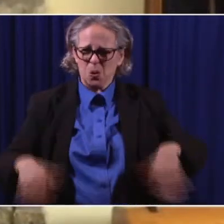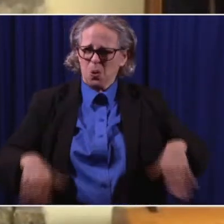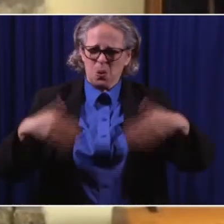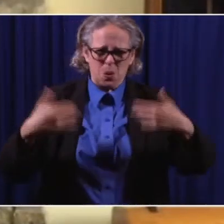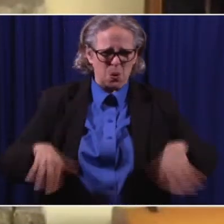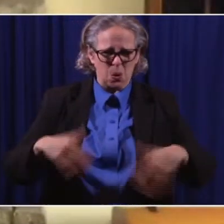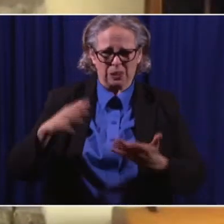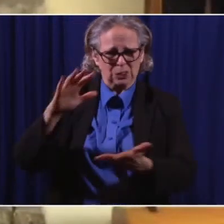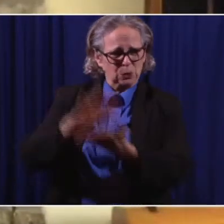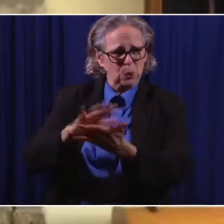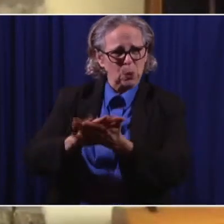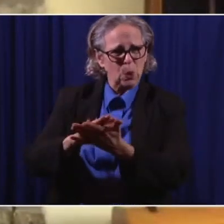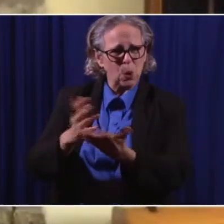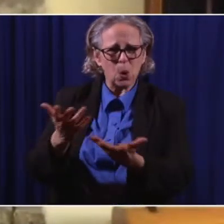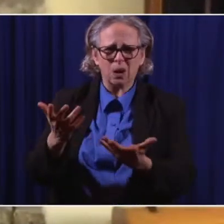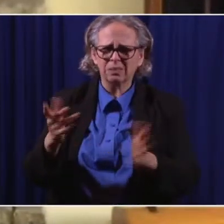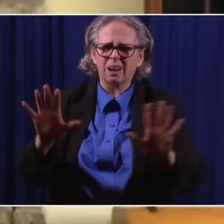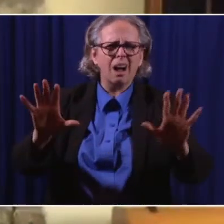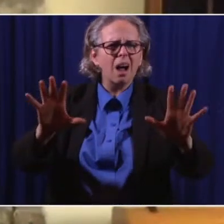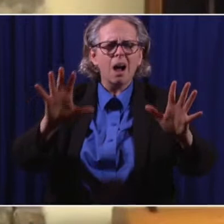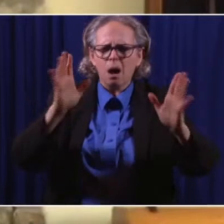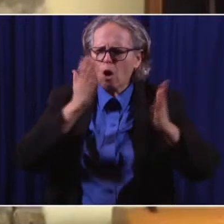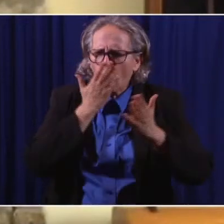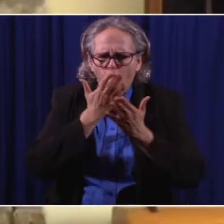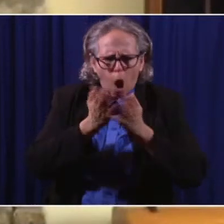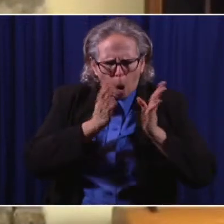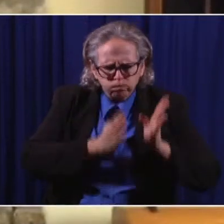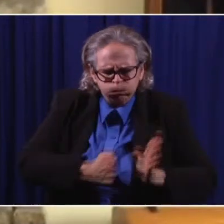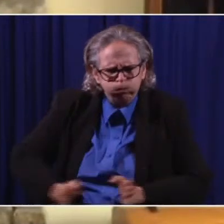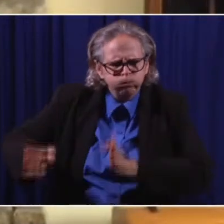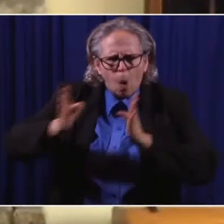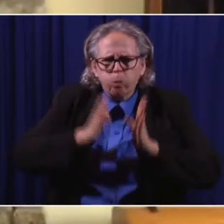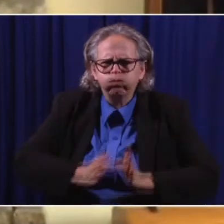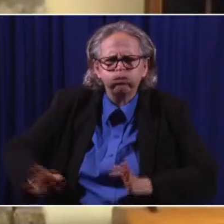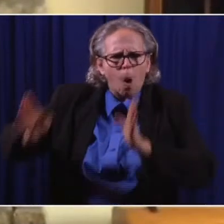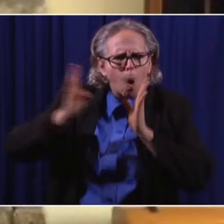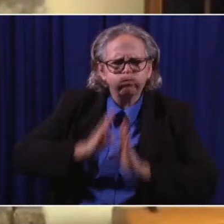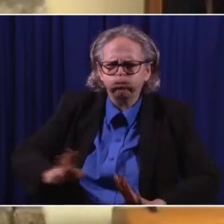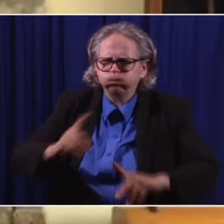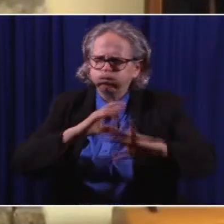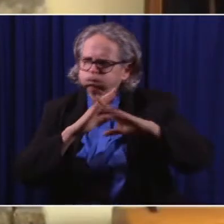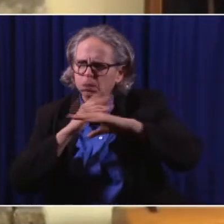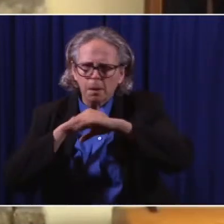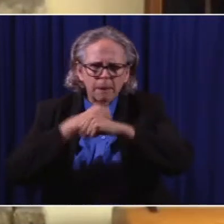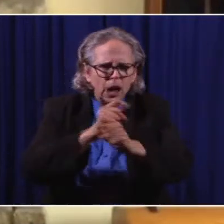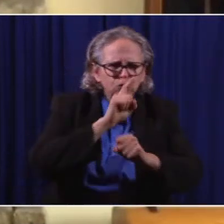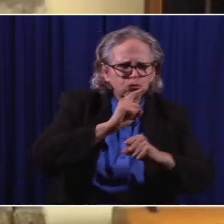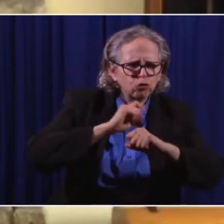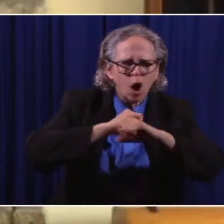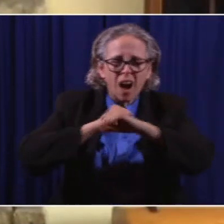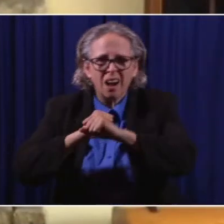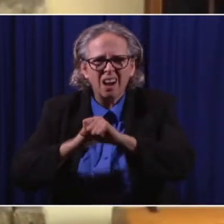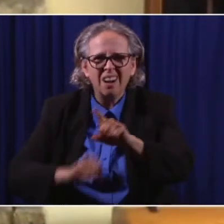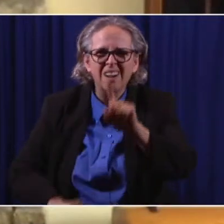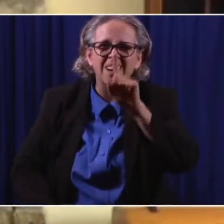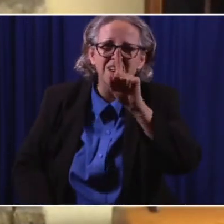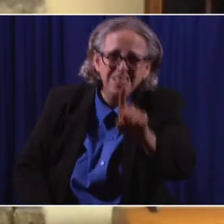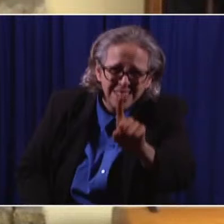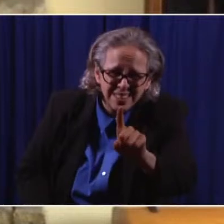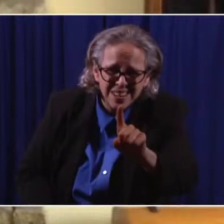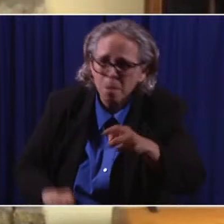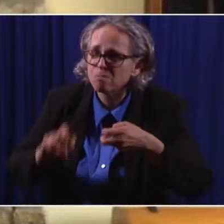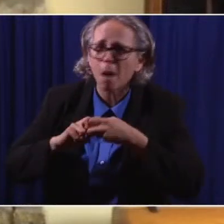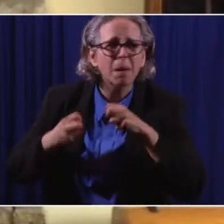job. The indicators are that we are not seeing a significant amount of spread in the